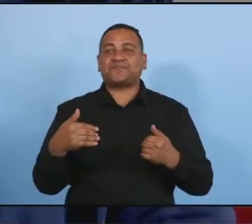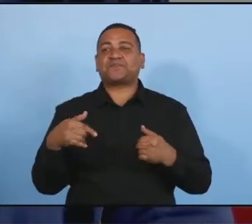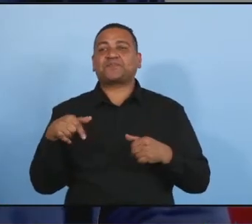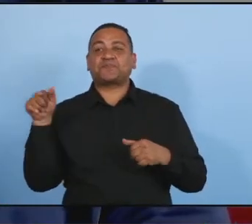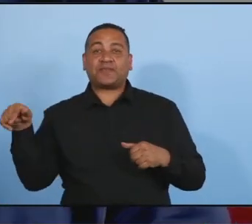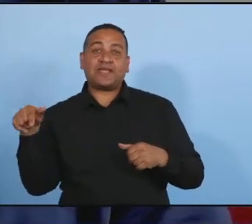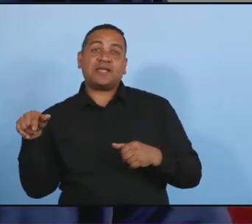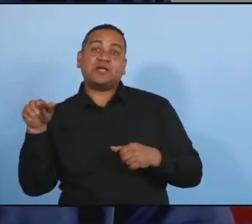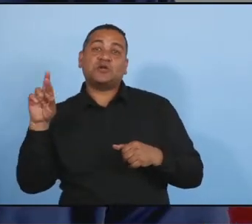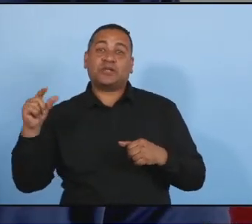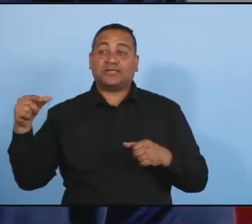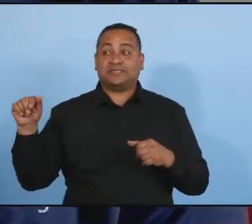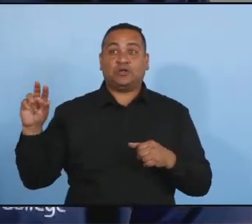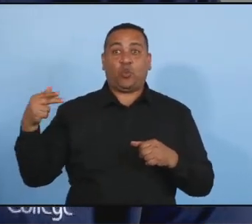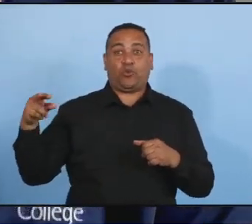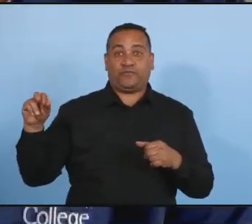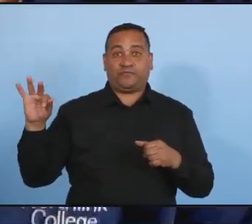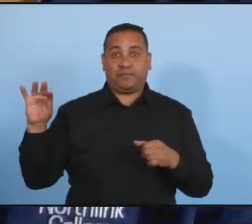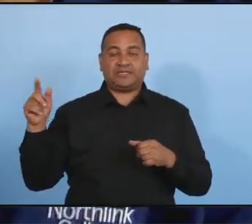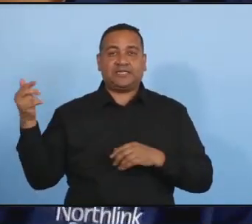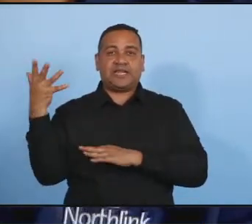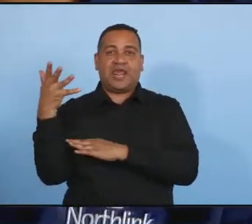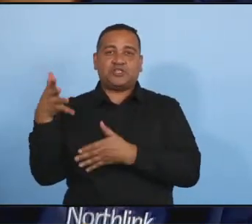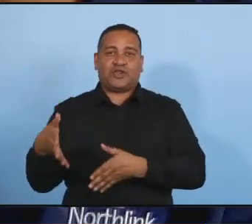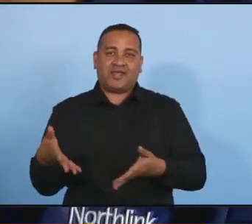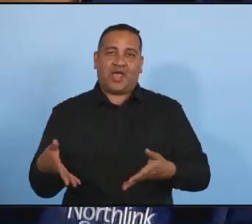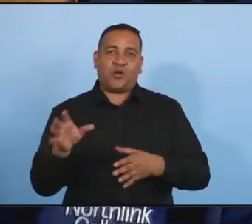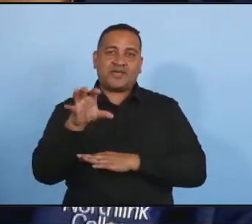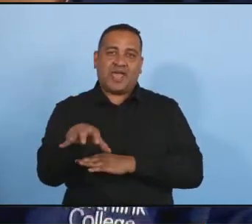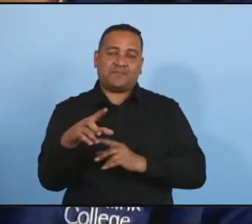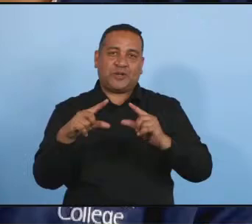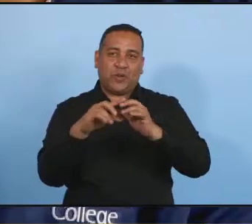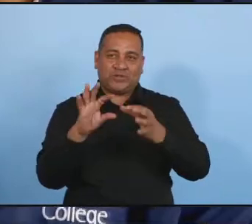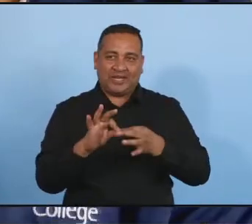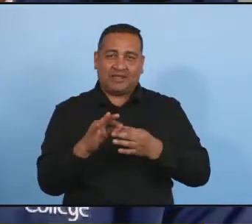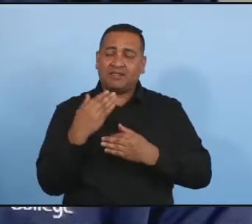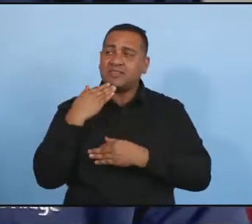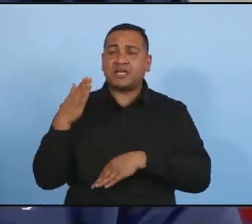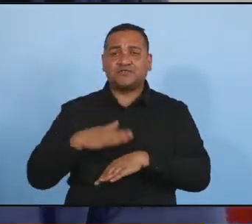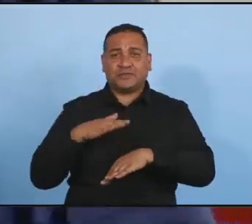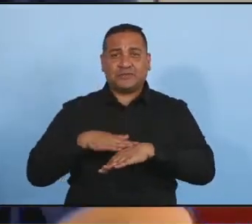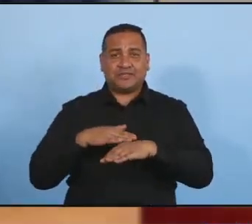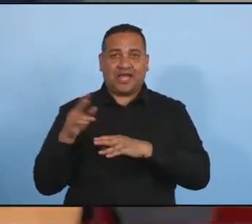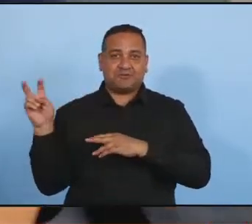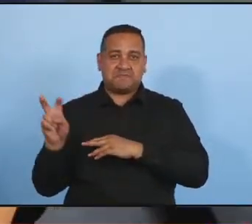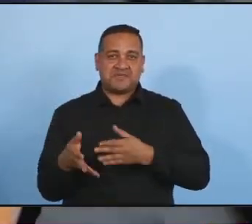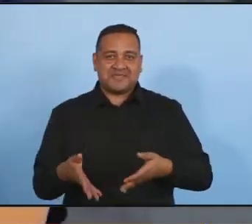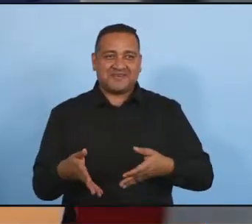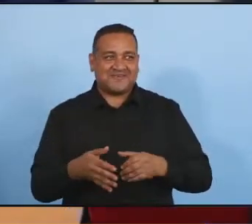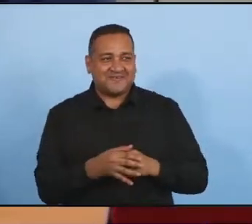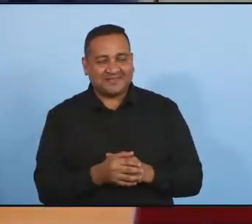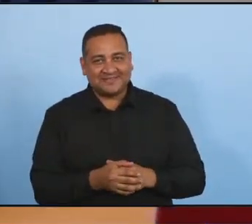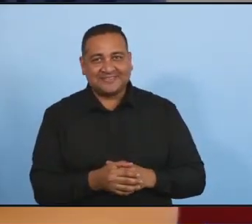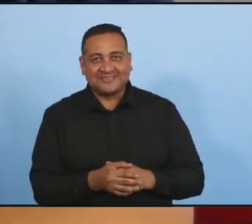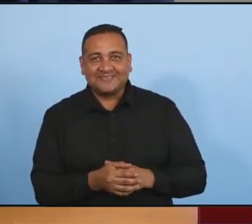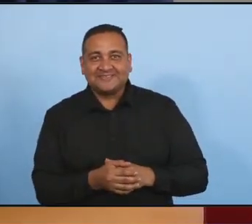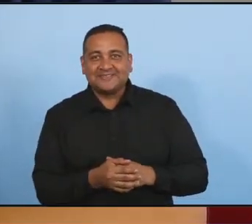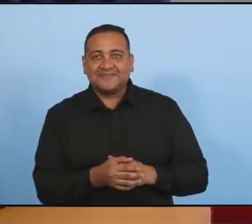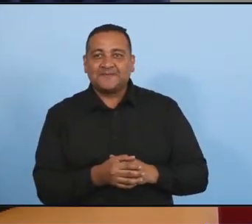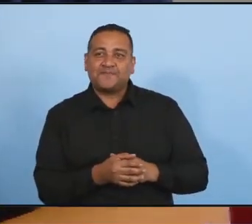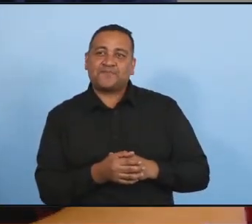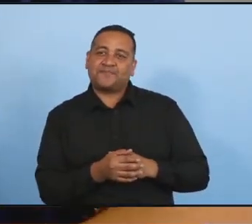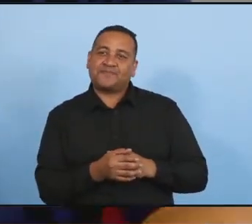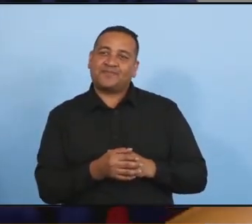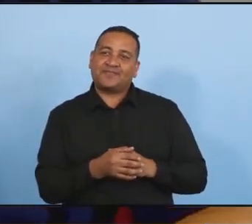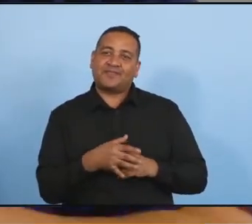campus, Northlink Wingfield campus. Thank you so much for your time. Yeah, thank you so much for your time. So I've learned something now, Rhoda. I've